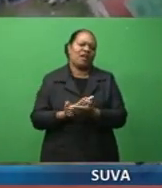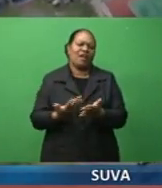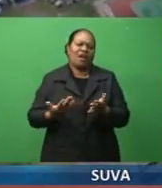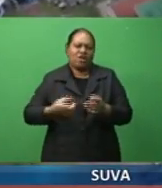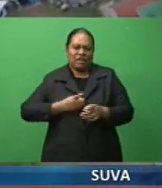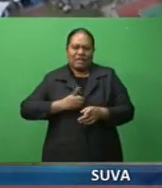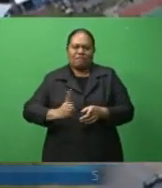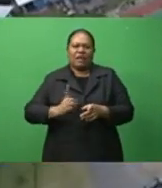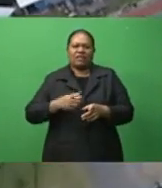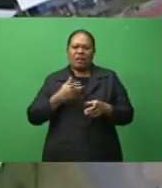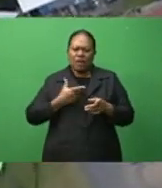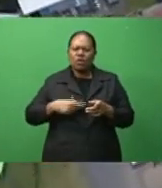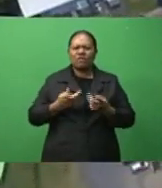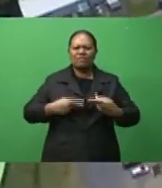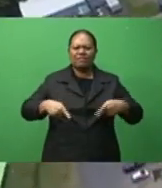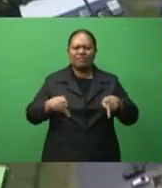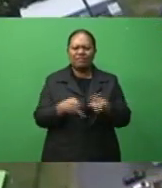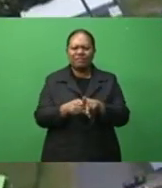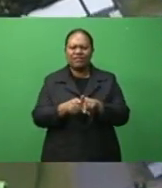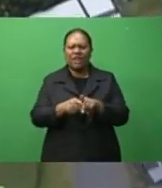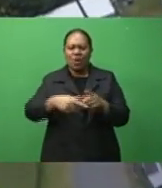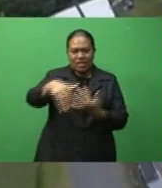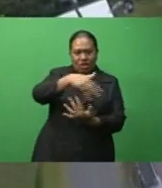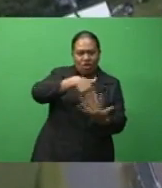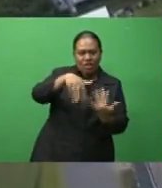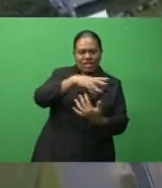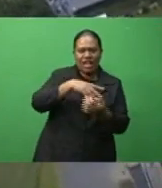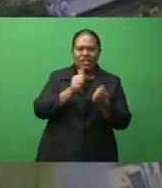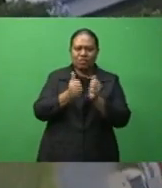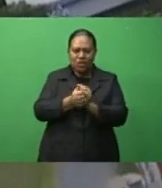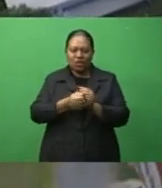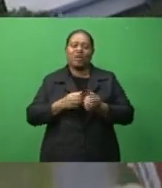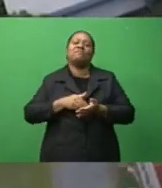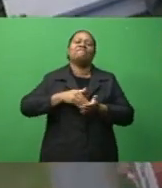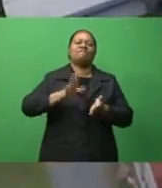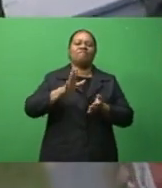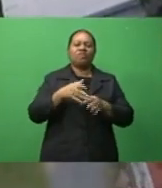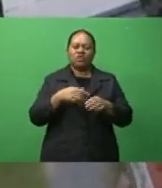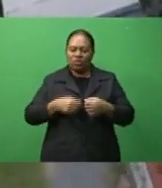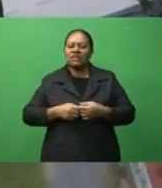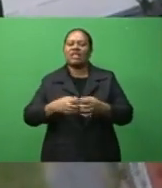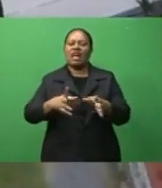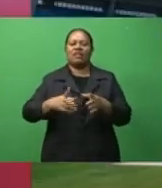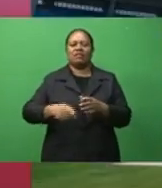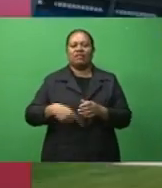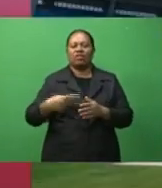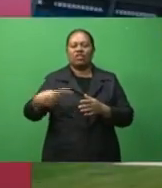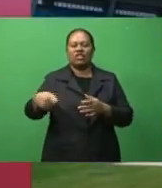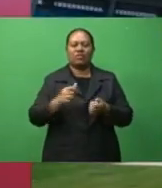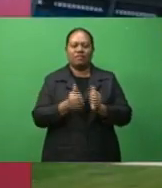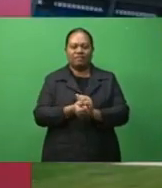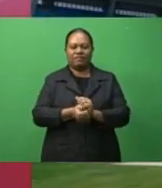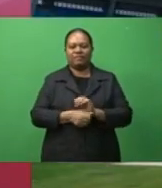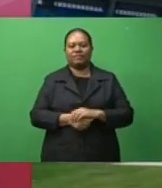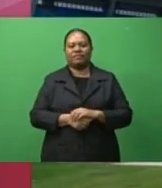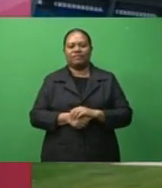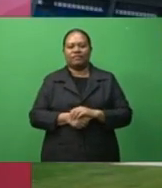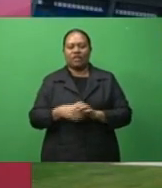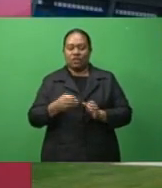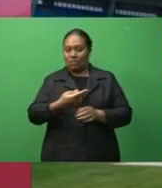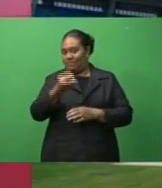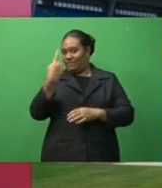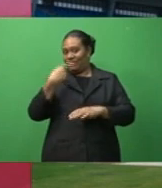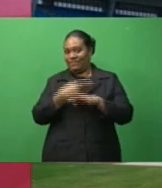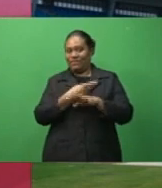demands for their facilities when contact sports are given the green light to start their competitions in the country. Last week the board of the